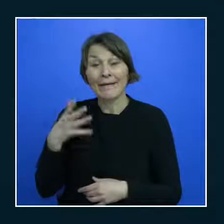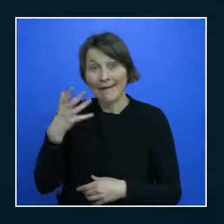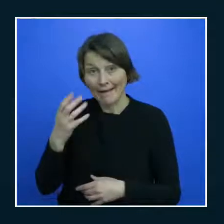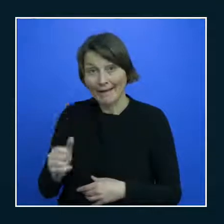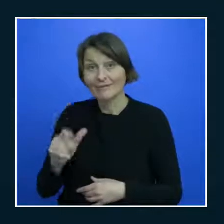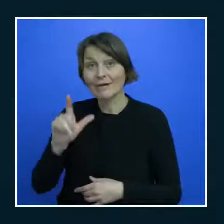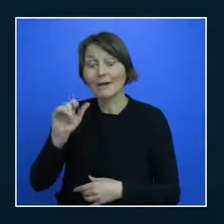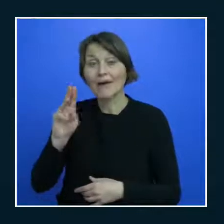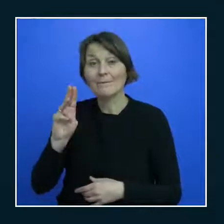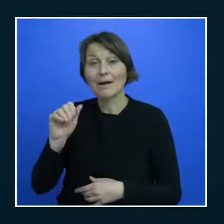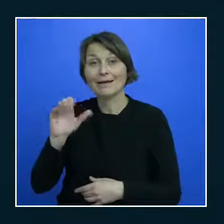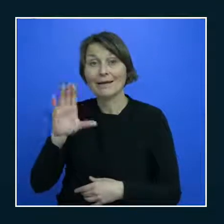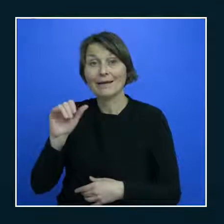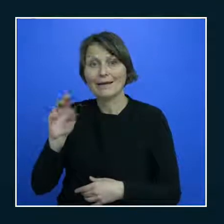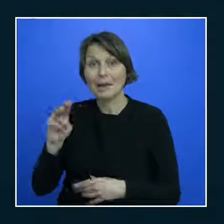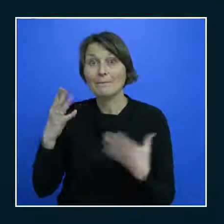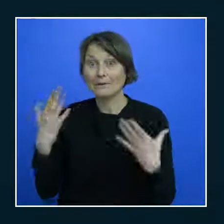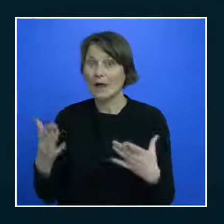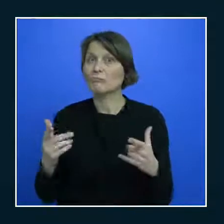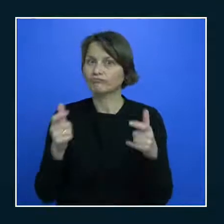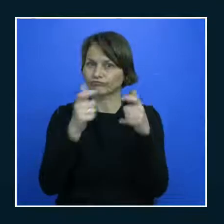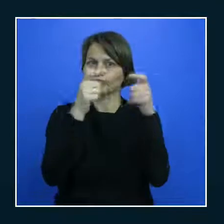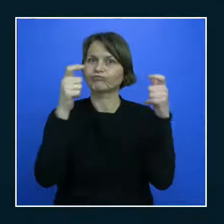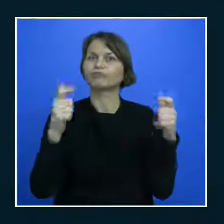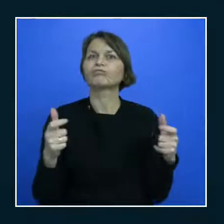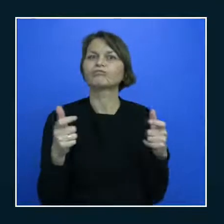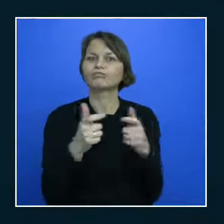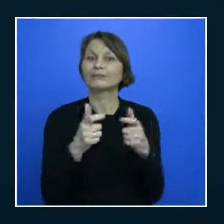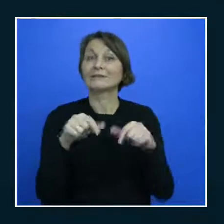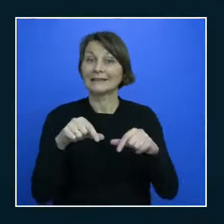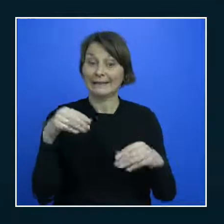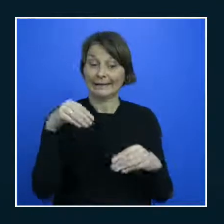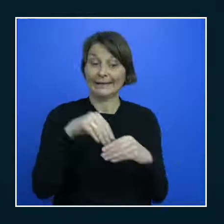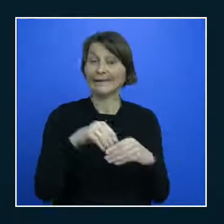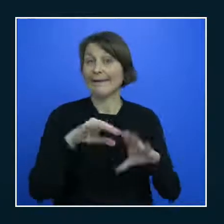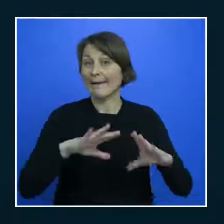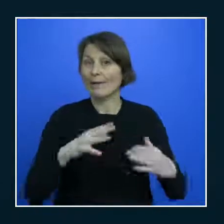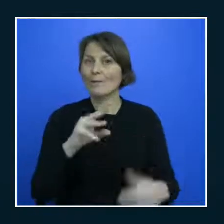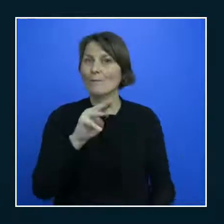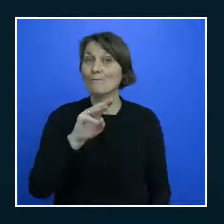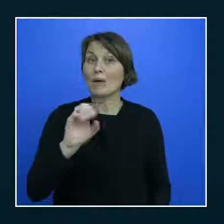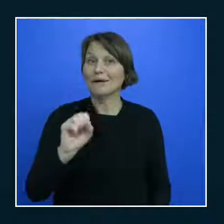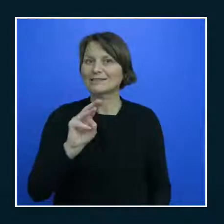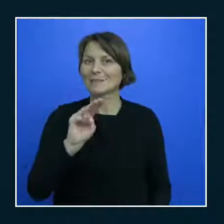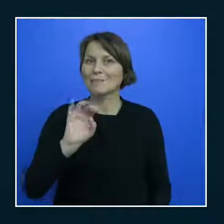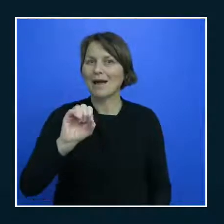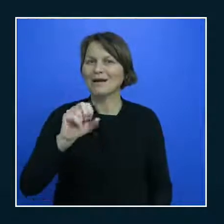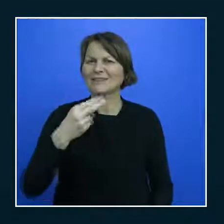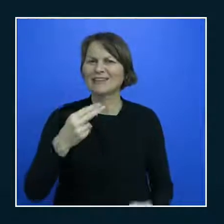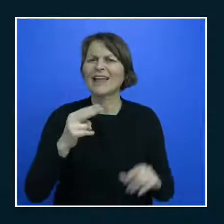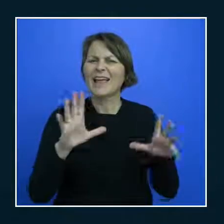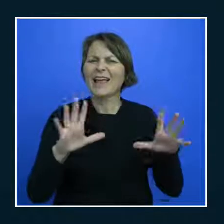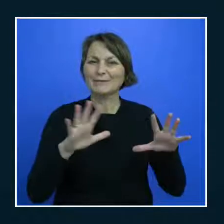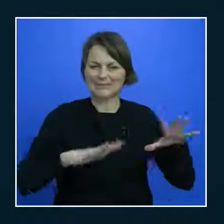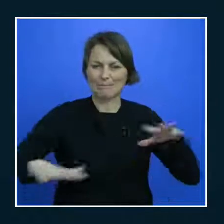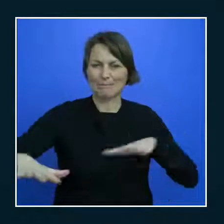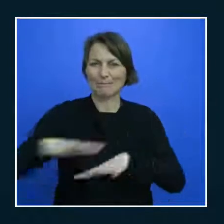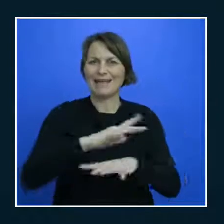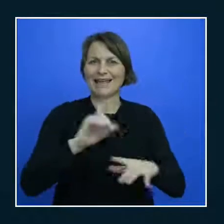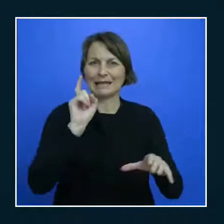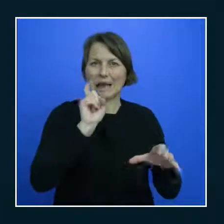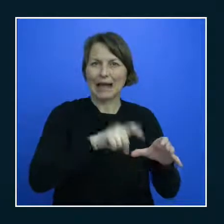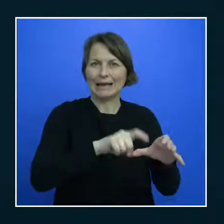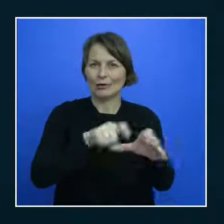now we have a framework in Microsoft Mesh with spatial anchors that I can literally build